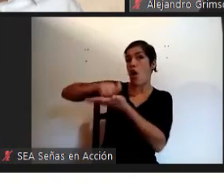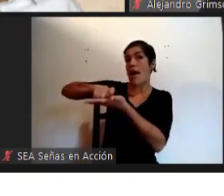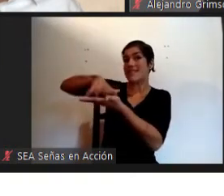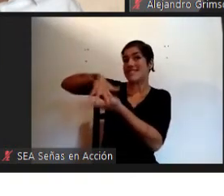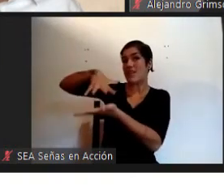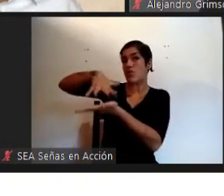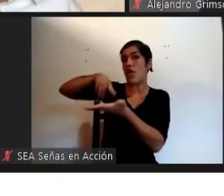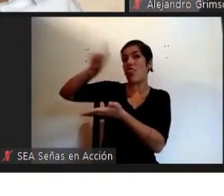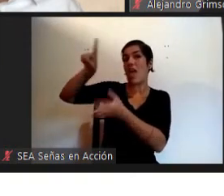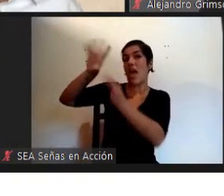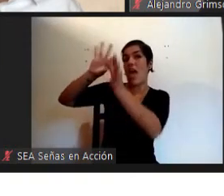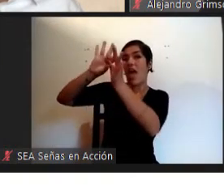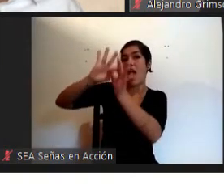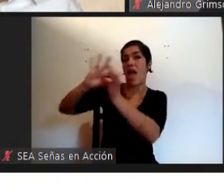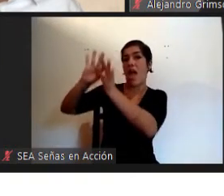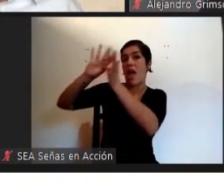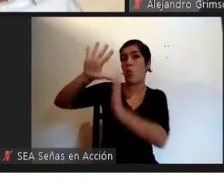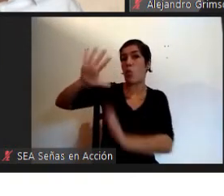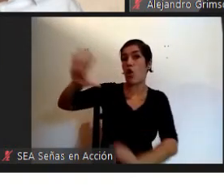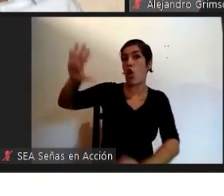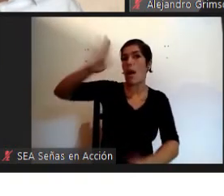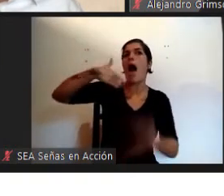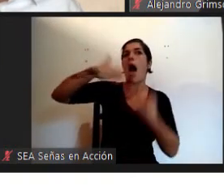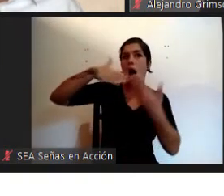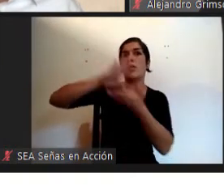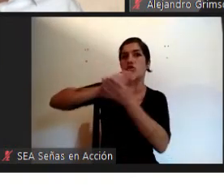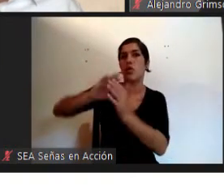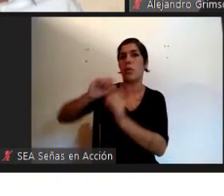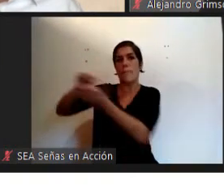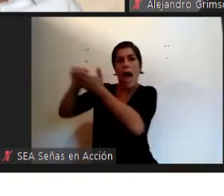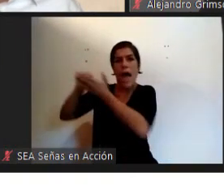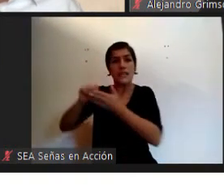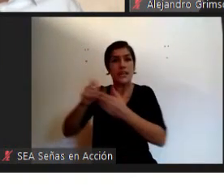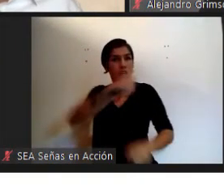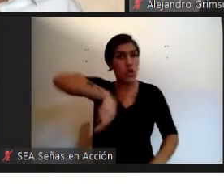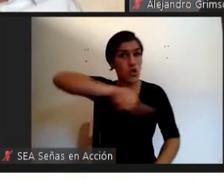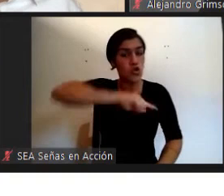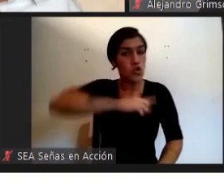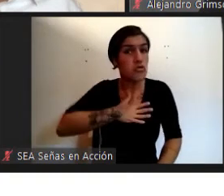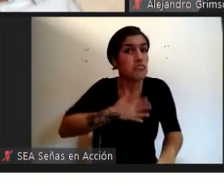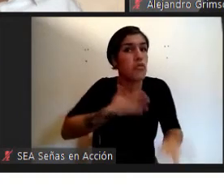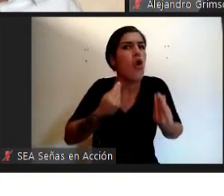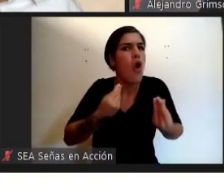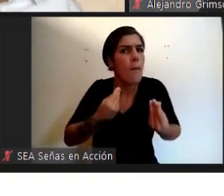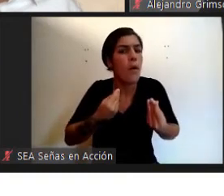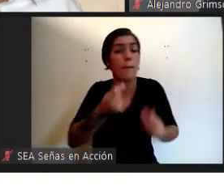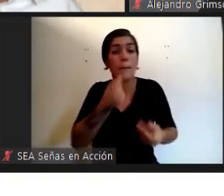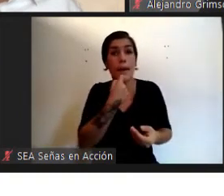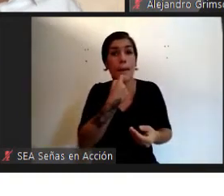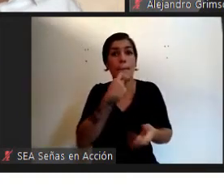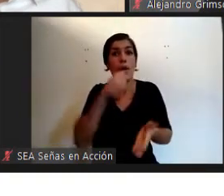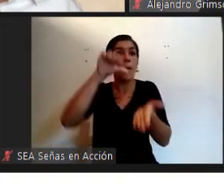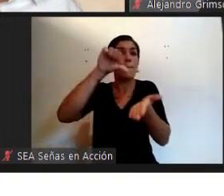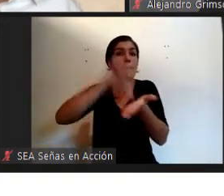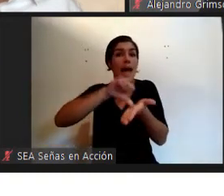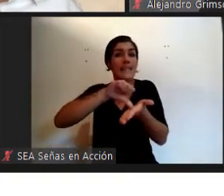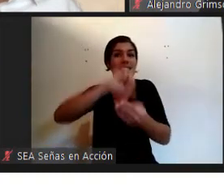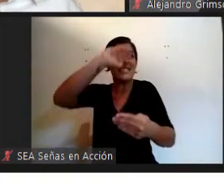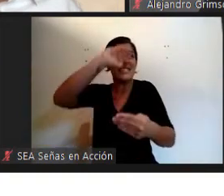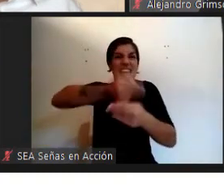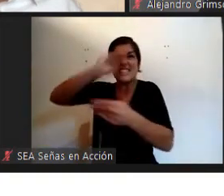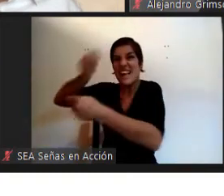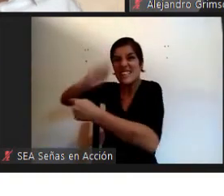days. They seem to be more connected to what we are living in, being locked down nationally, borders